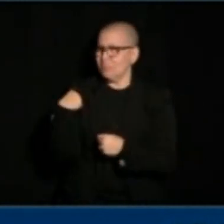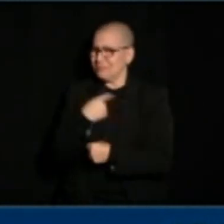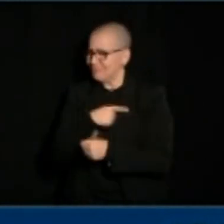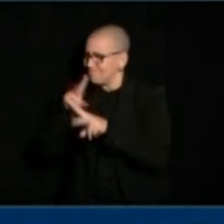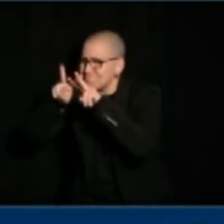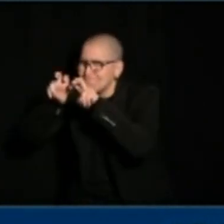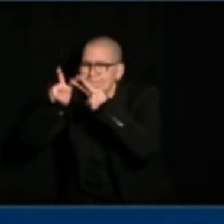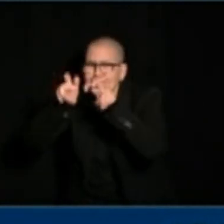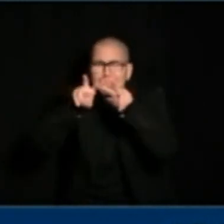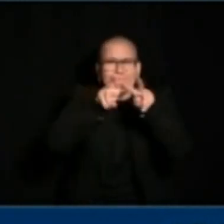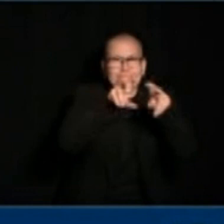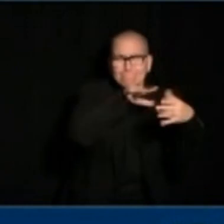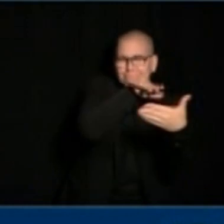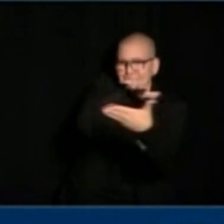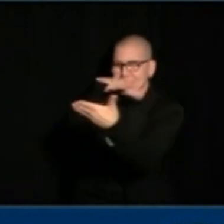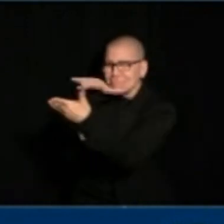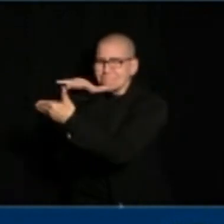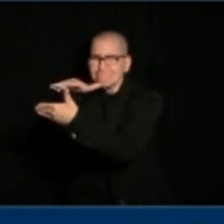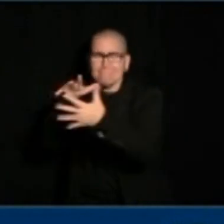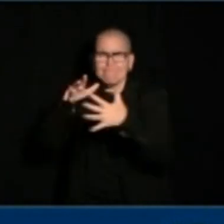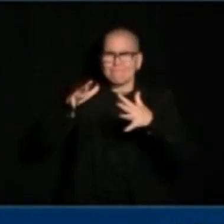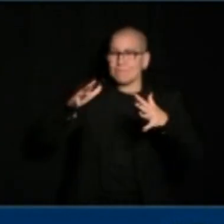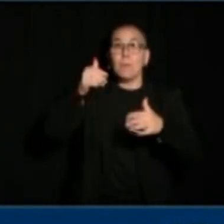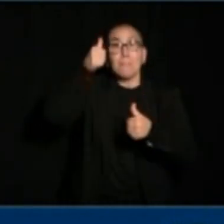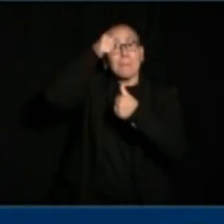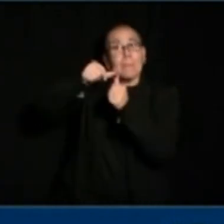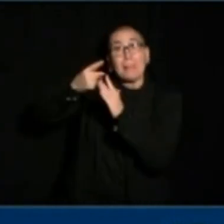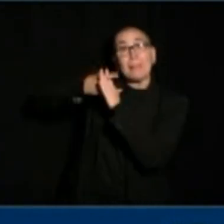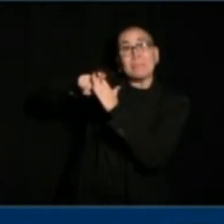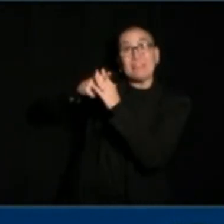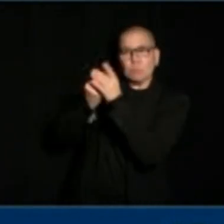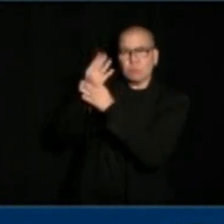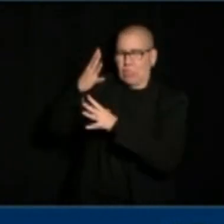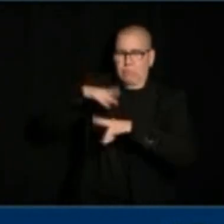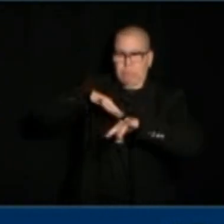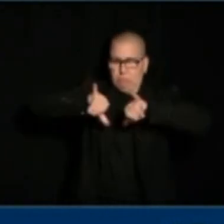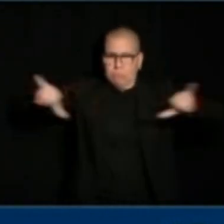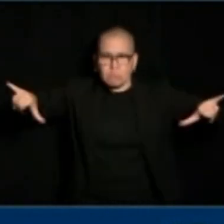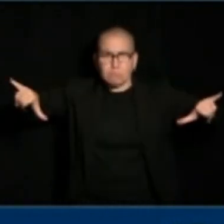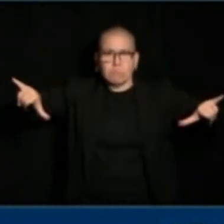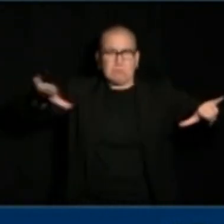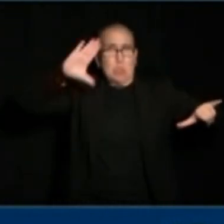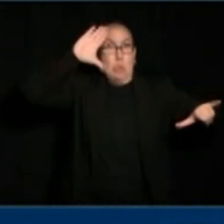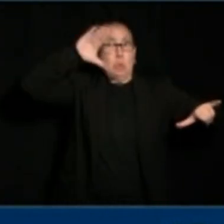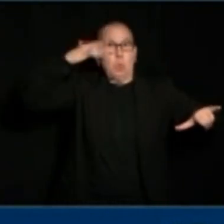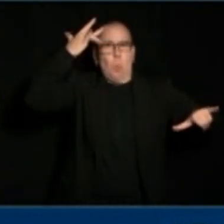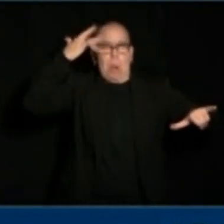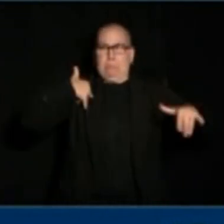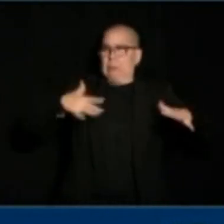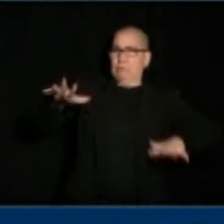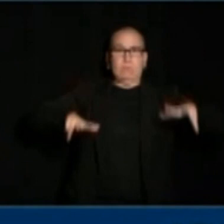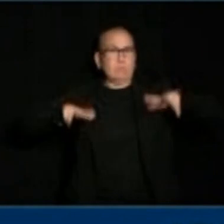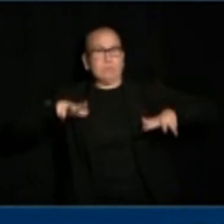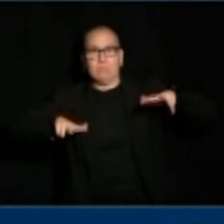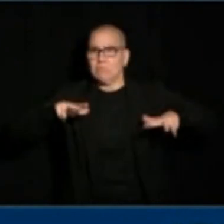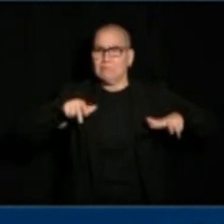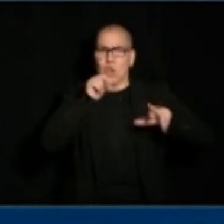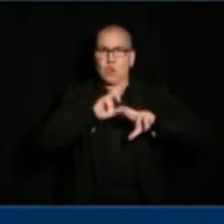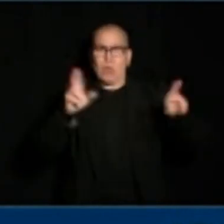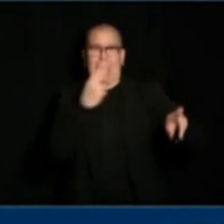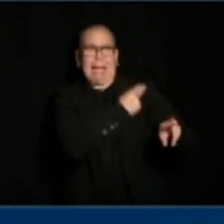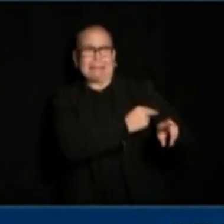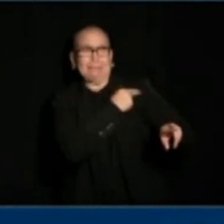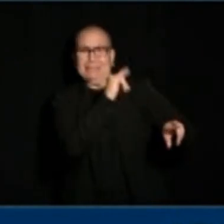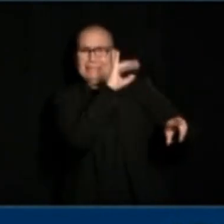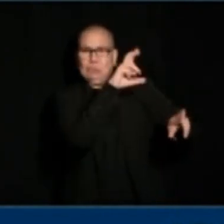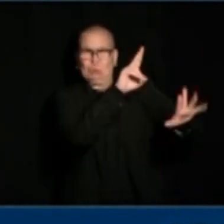a stay-at-home order because we knew we were not ready in our hospital systems. We knew we were not ready to care for folks if they needed